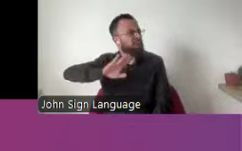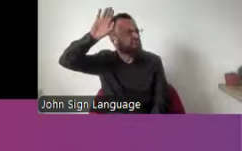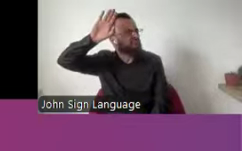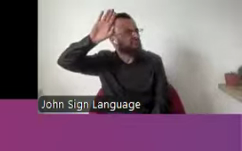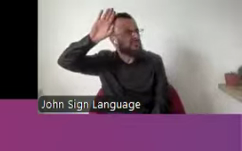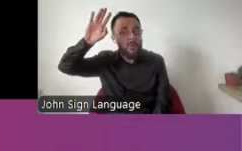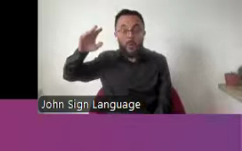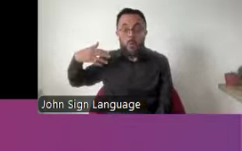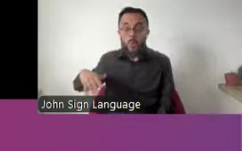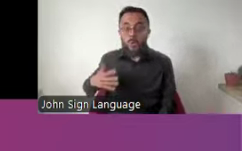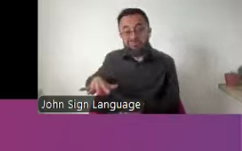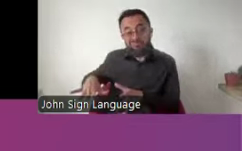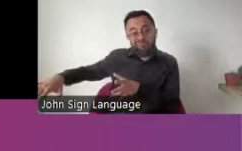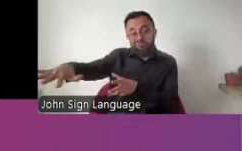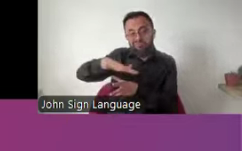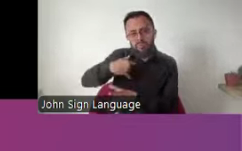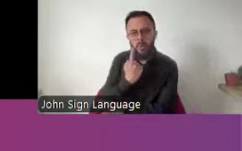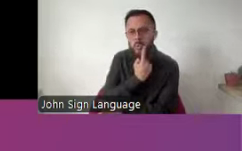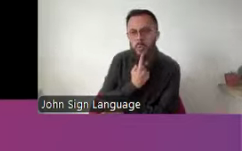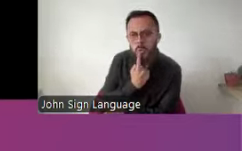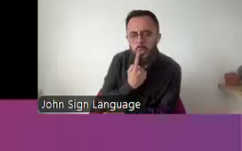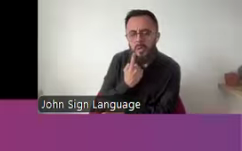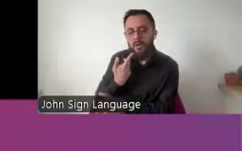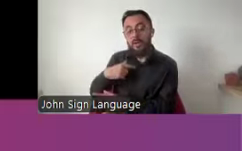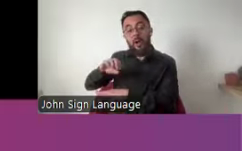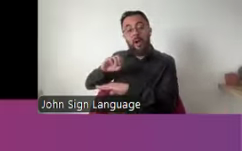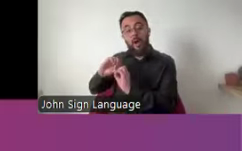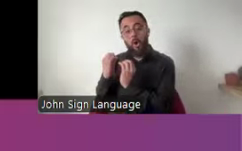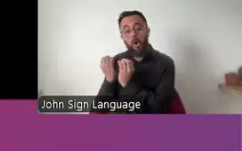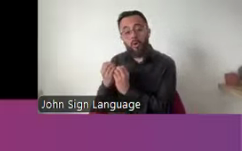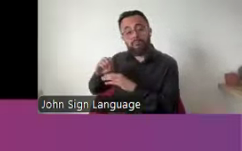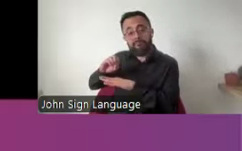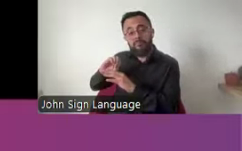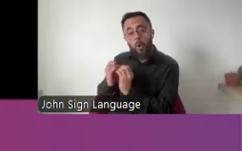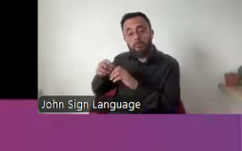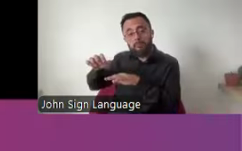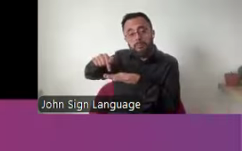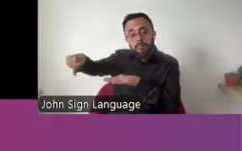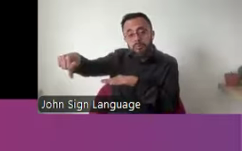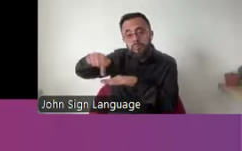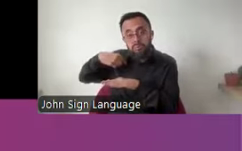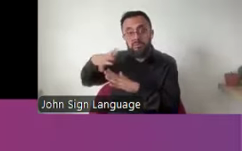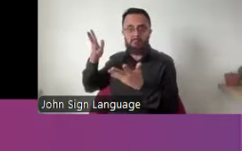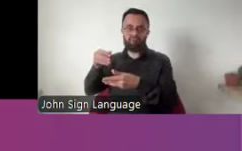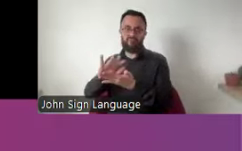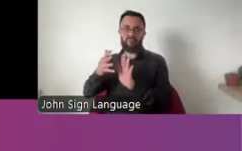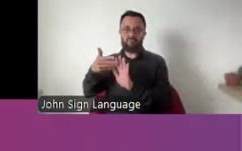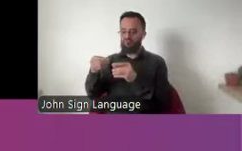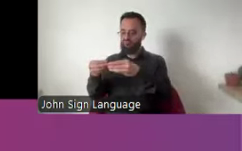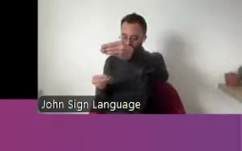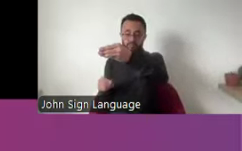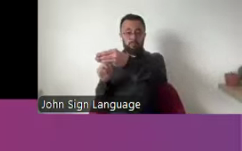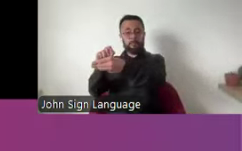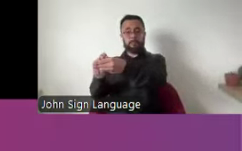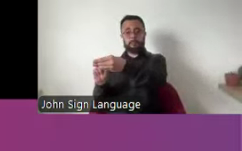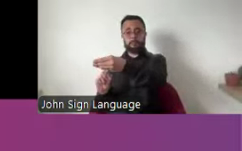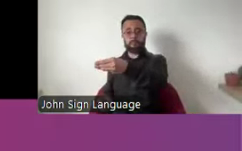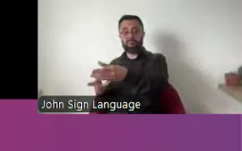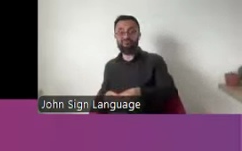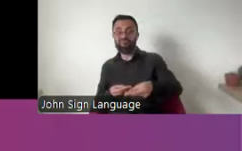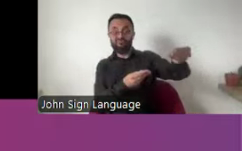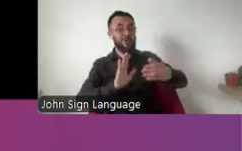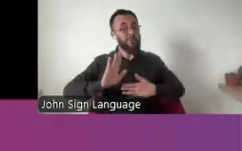full application that was reviewed, and 154 members were approved in the end. And you can see